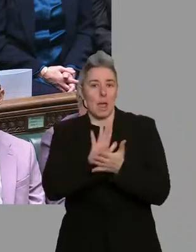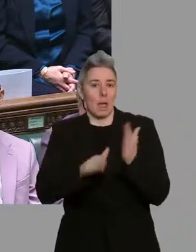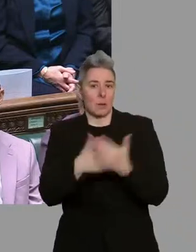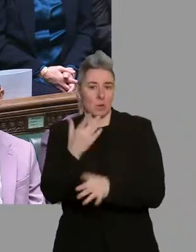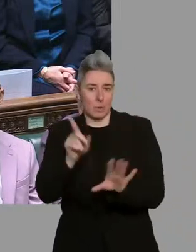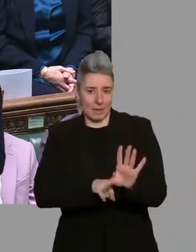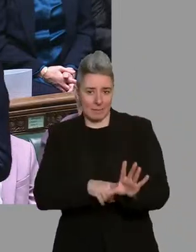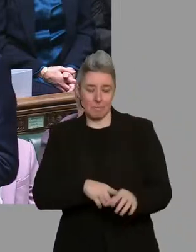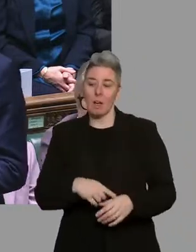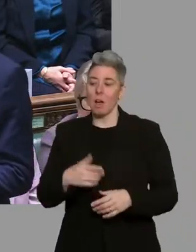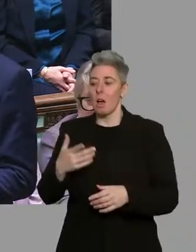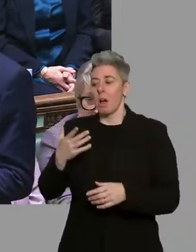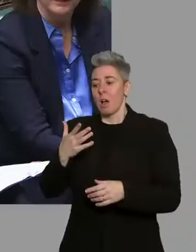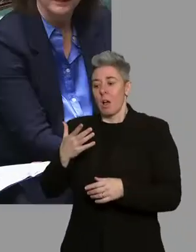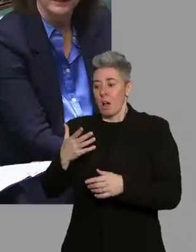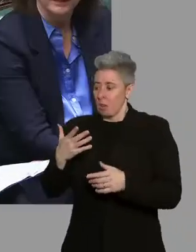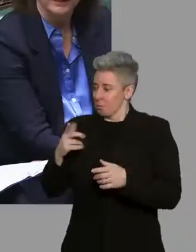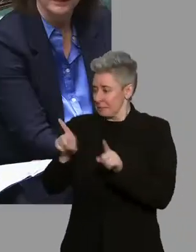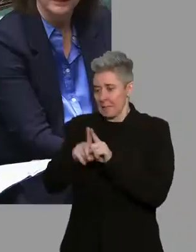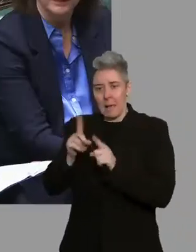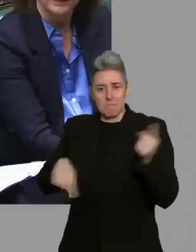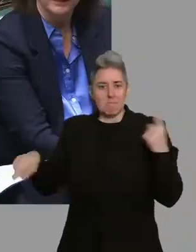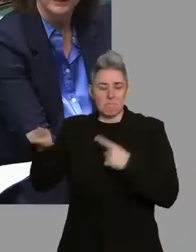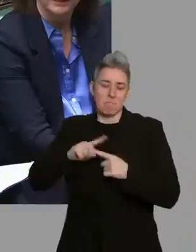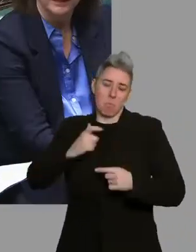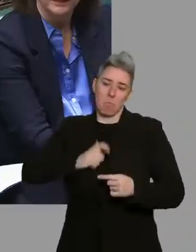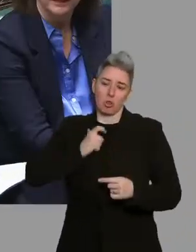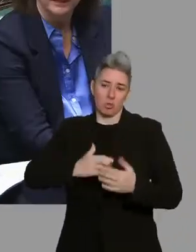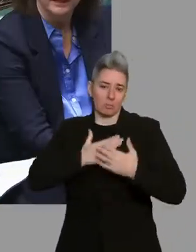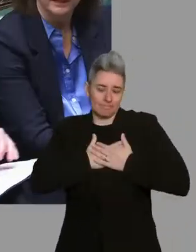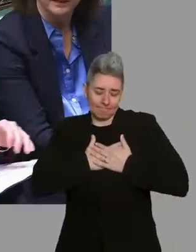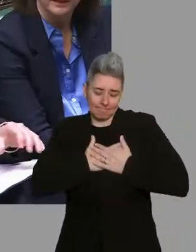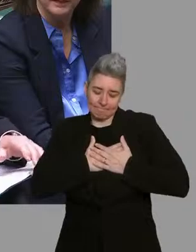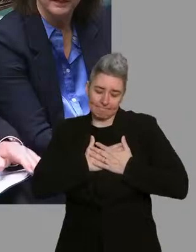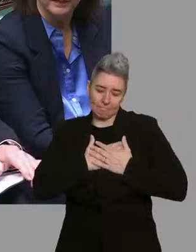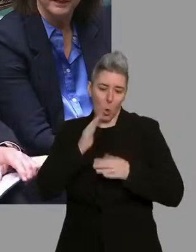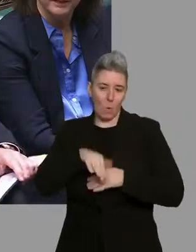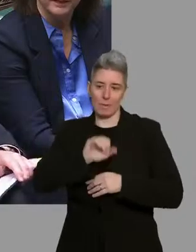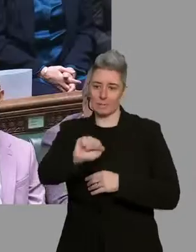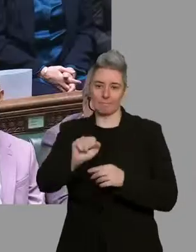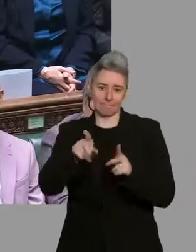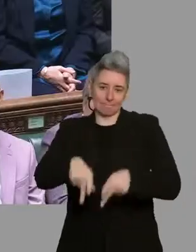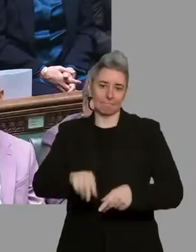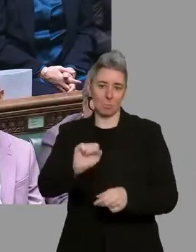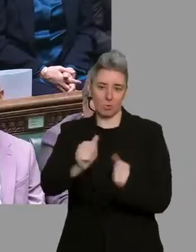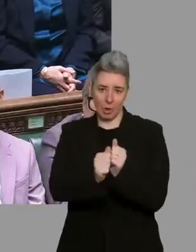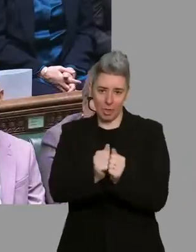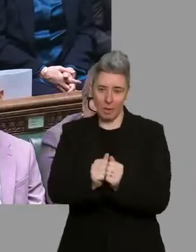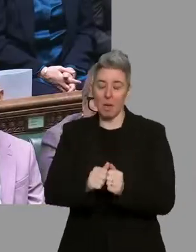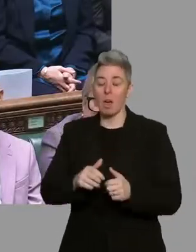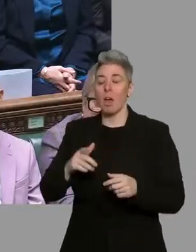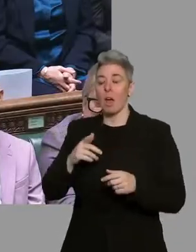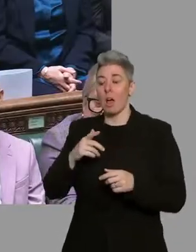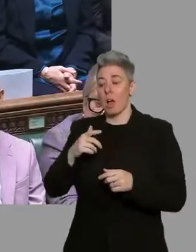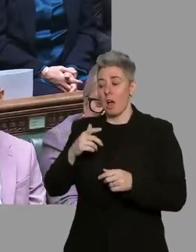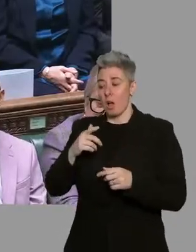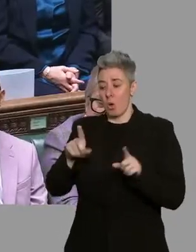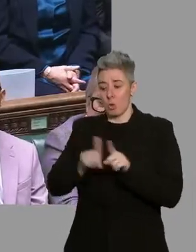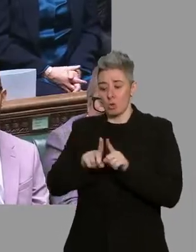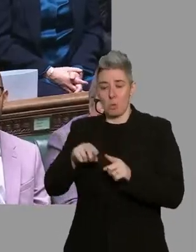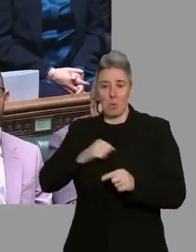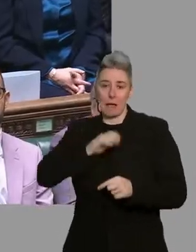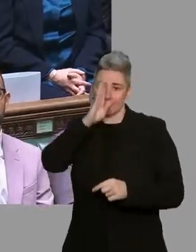Prime Minister on the loss of his brother? And can I take this opportunity to express my sadness at the passing of a much-loved member of the Liberal Democrat